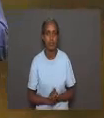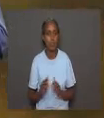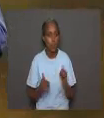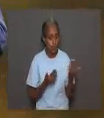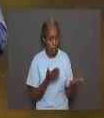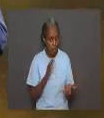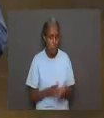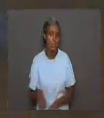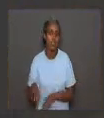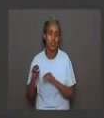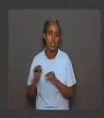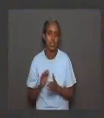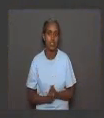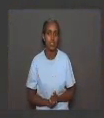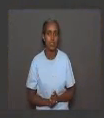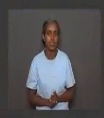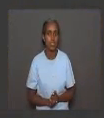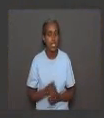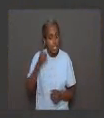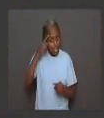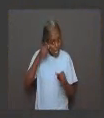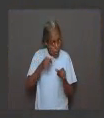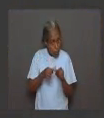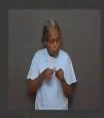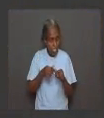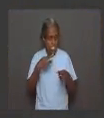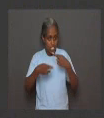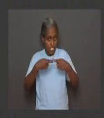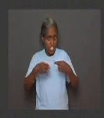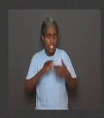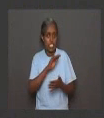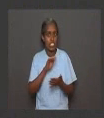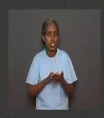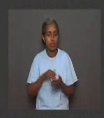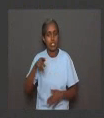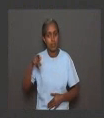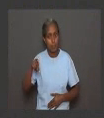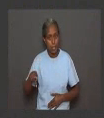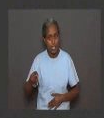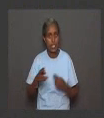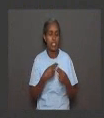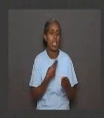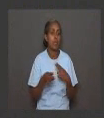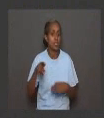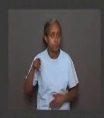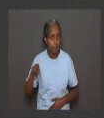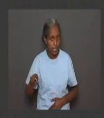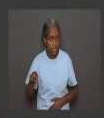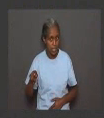Welcome back, students. Remember the relationship that P times